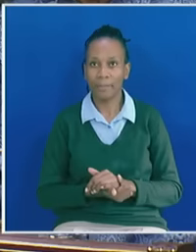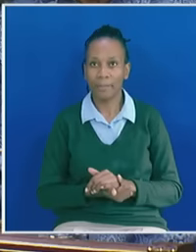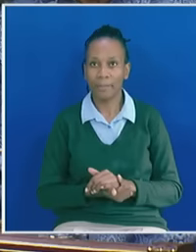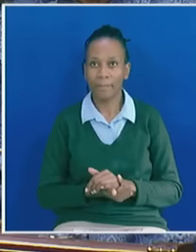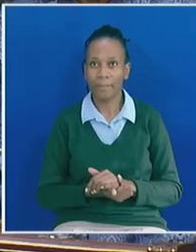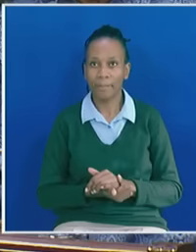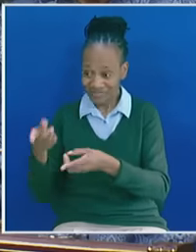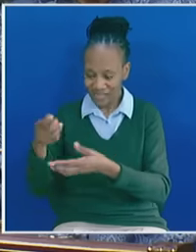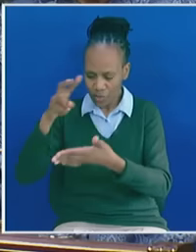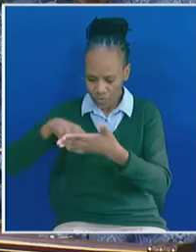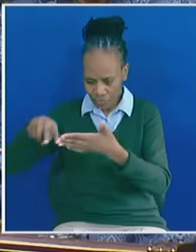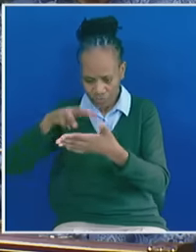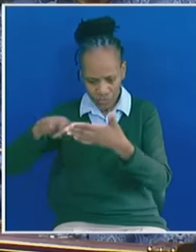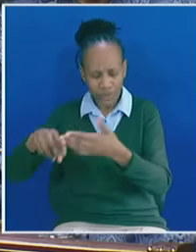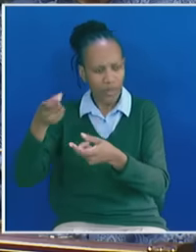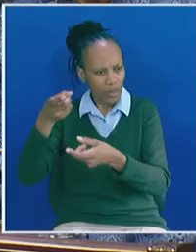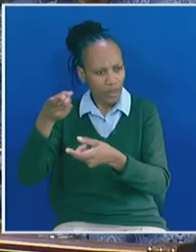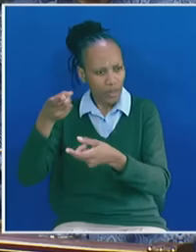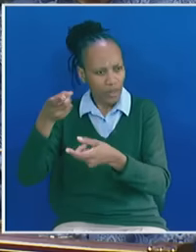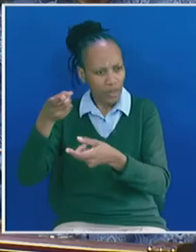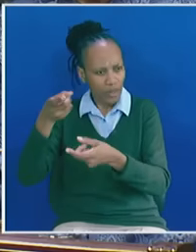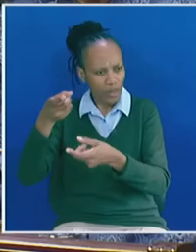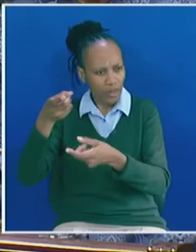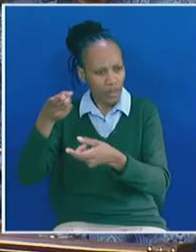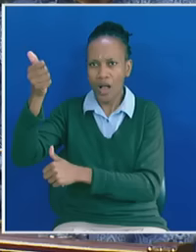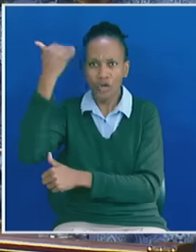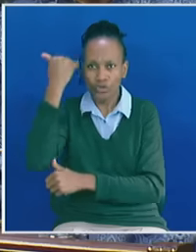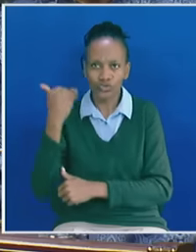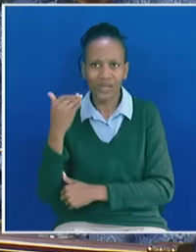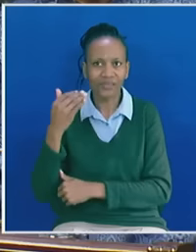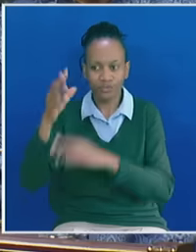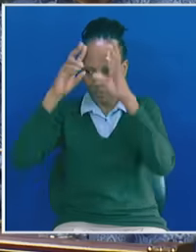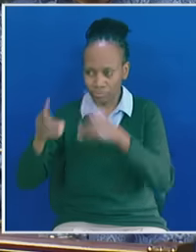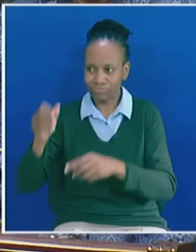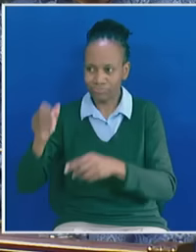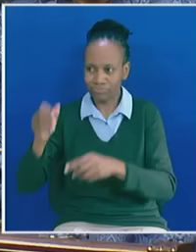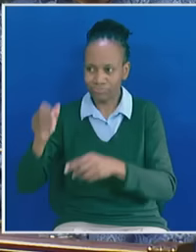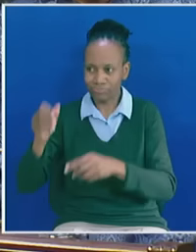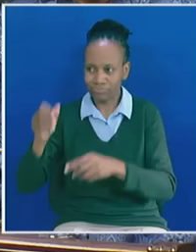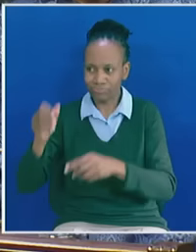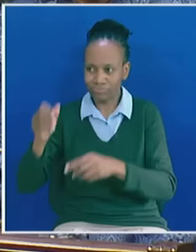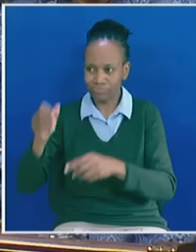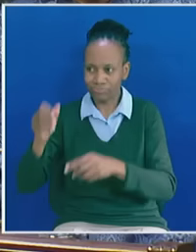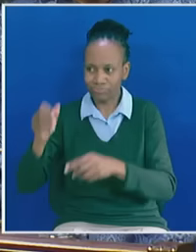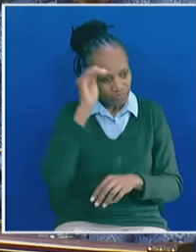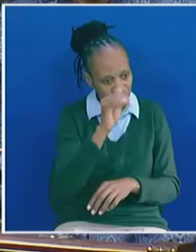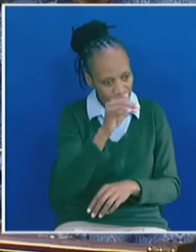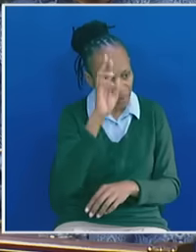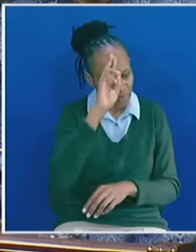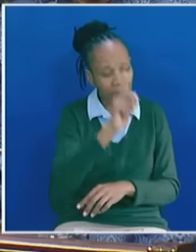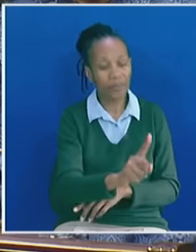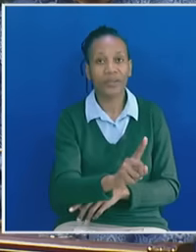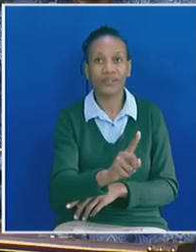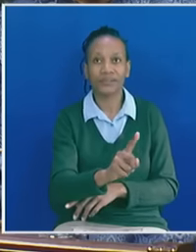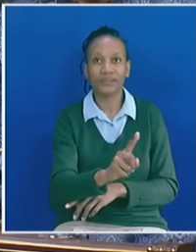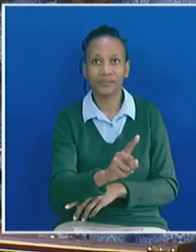in one's mind the voice of Chief Justice Mugong once again, is to remind the just how sordid, awful,